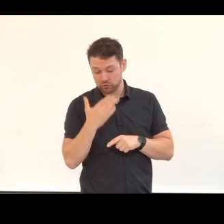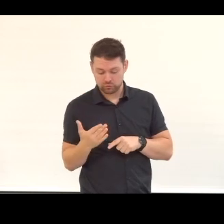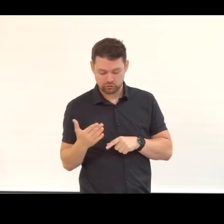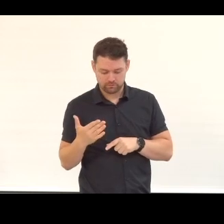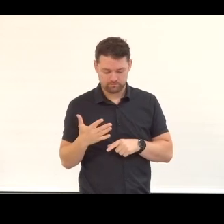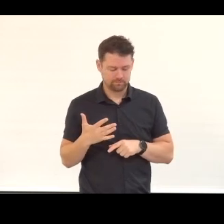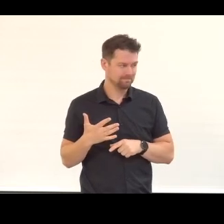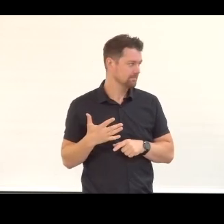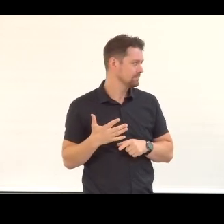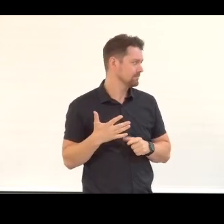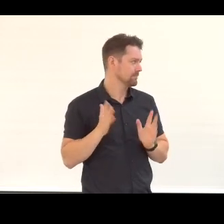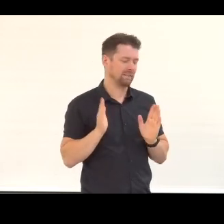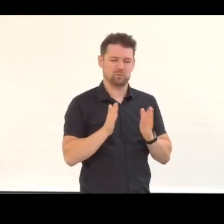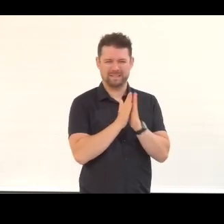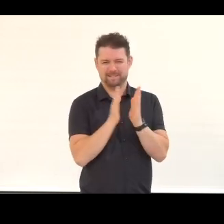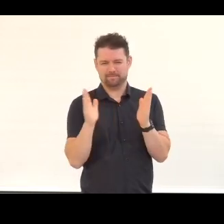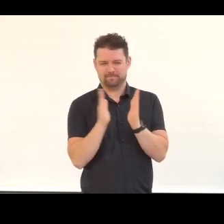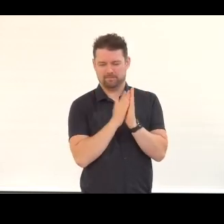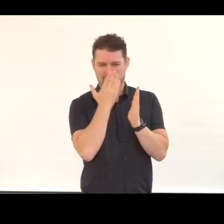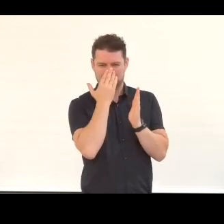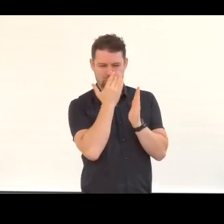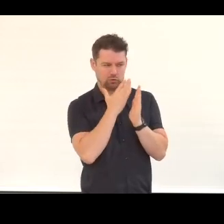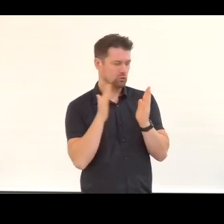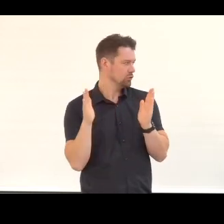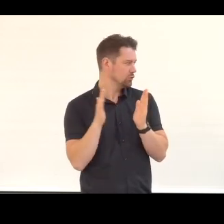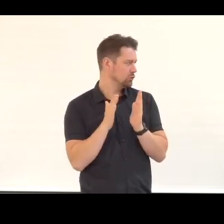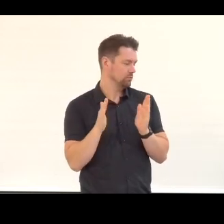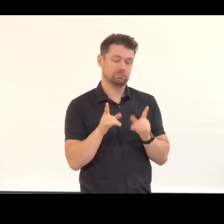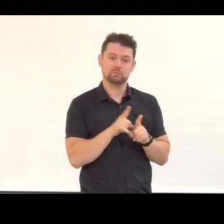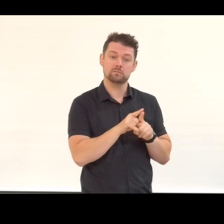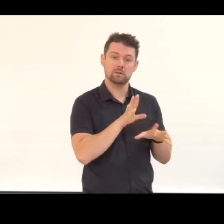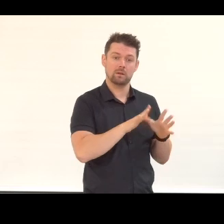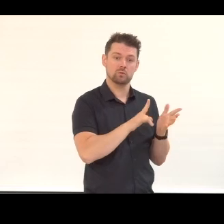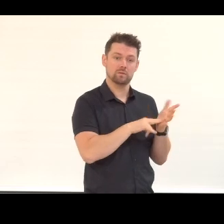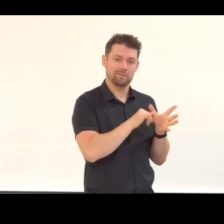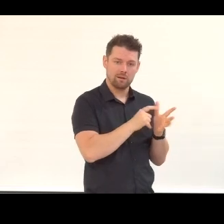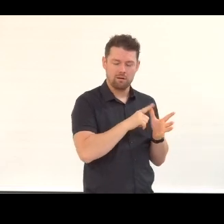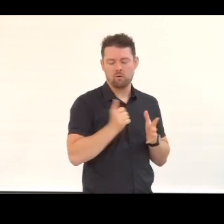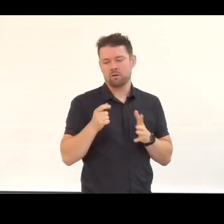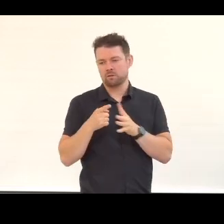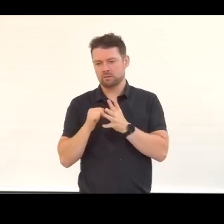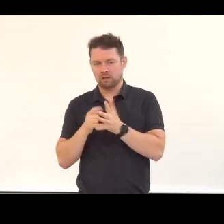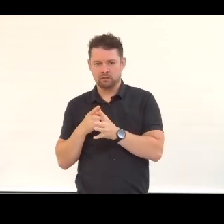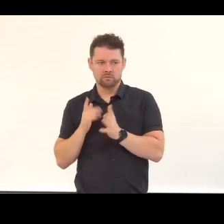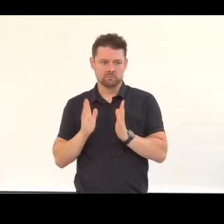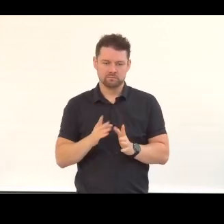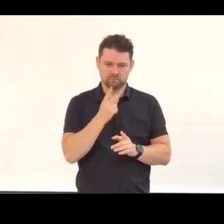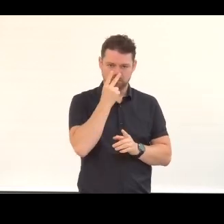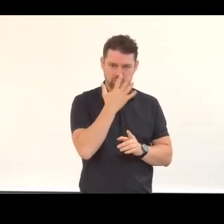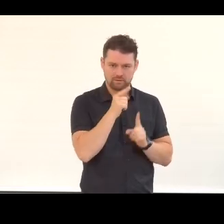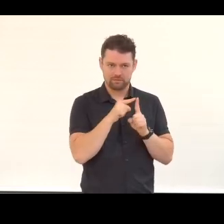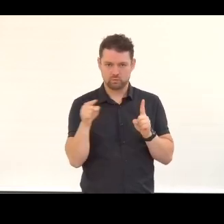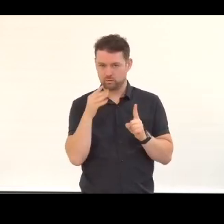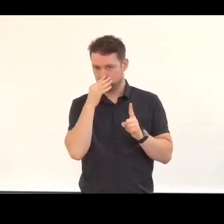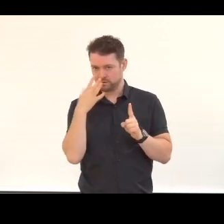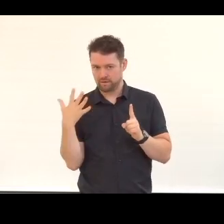have to limit also to a certain age group that, like ESA and NASA does. So for our analog astronauts, you have to be between 25 and